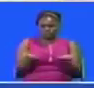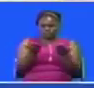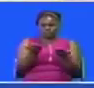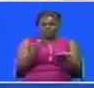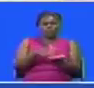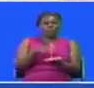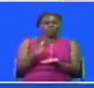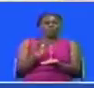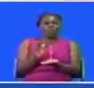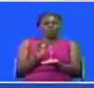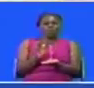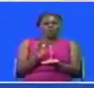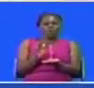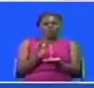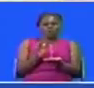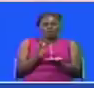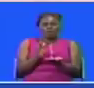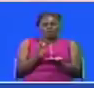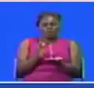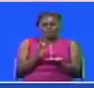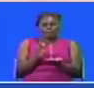further and improve their livelihoods.